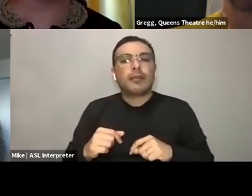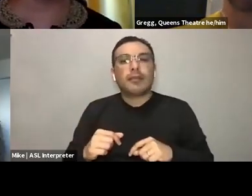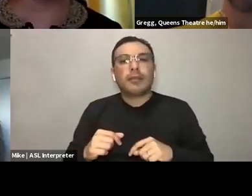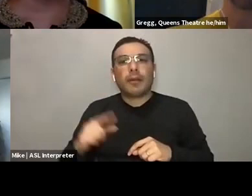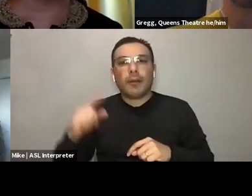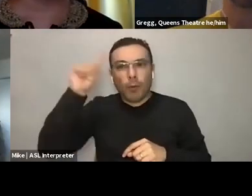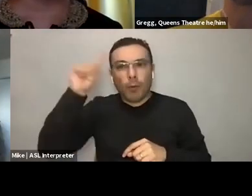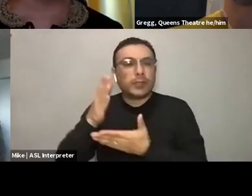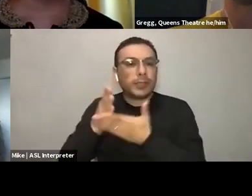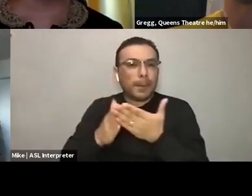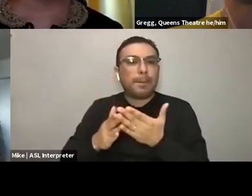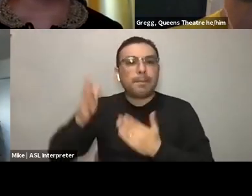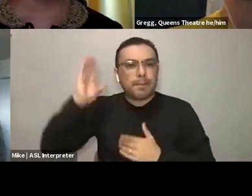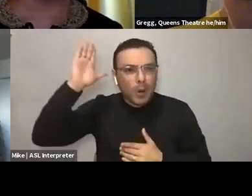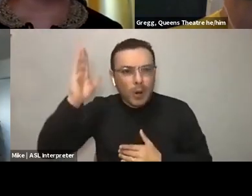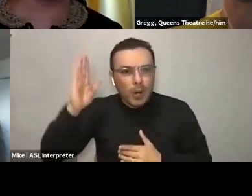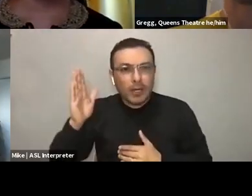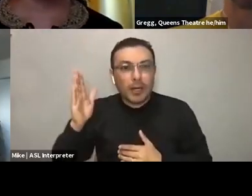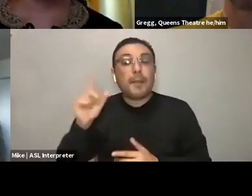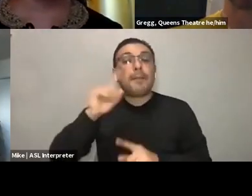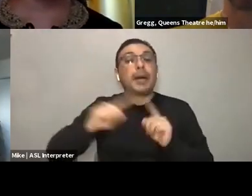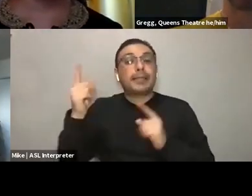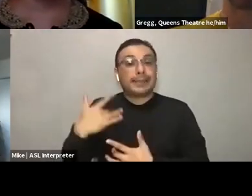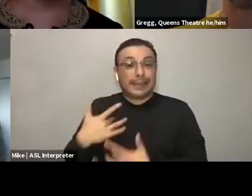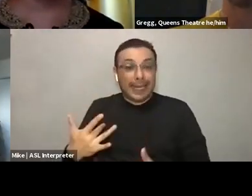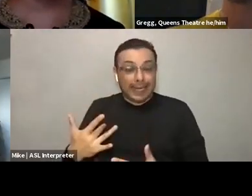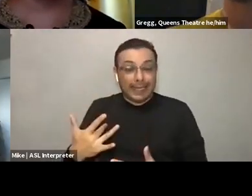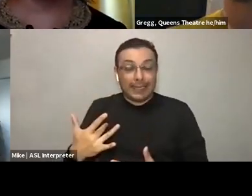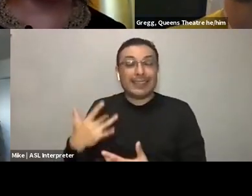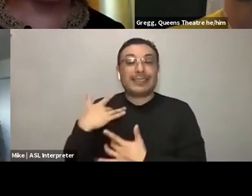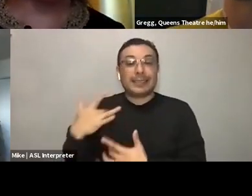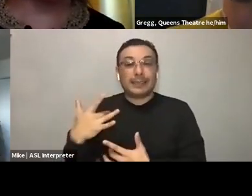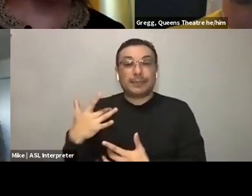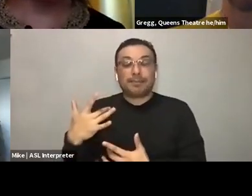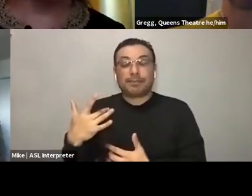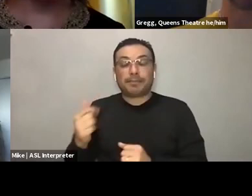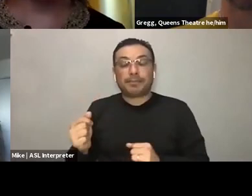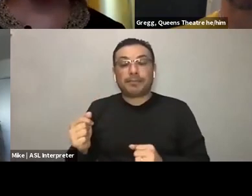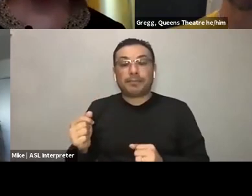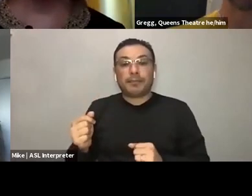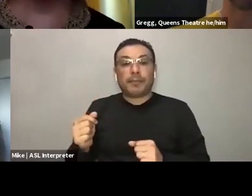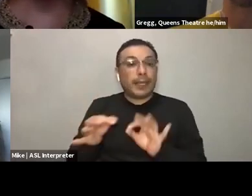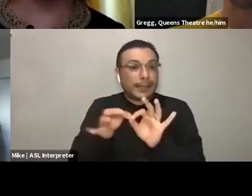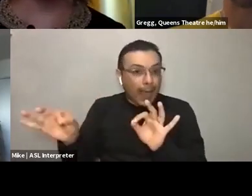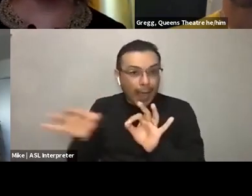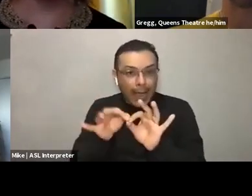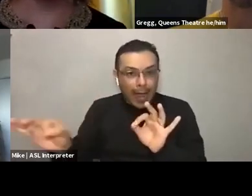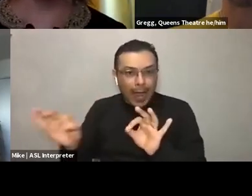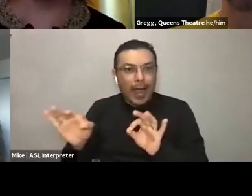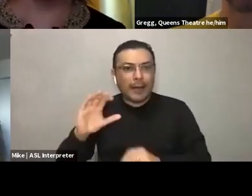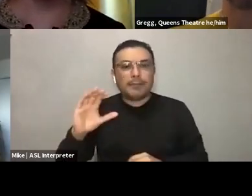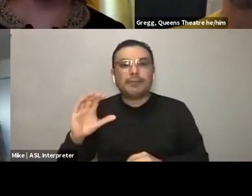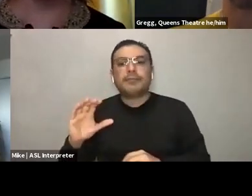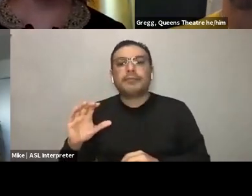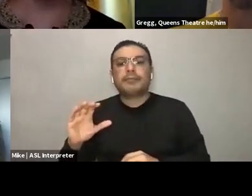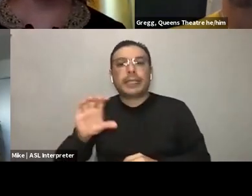presentations. Um, more often than not though, we are just providing, um, uh, captioning, um, that captioning can either